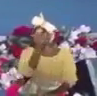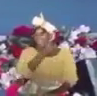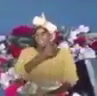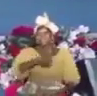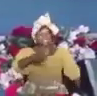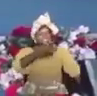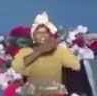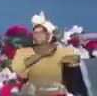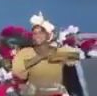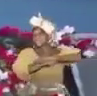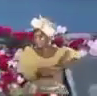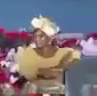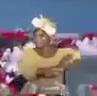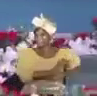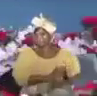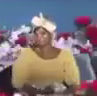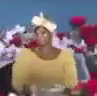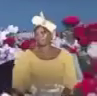of security.